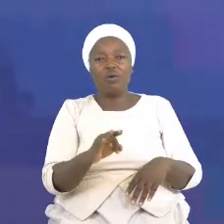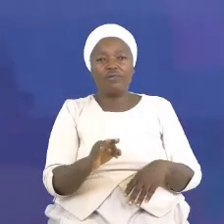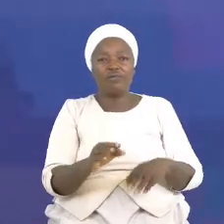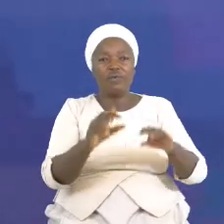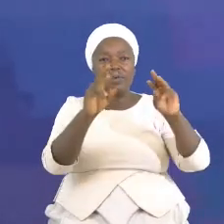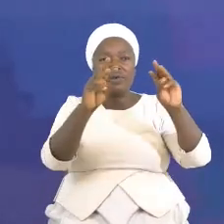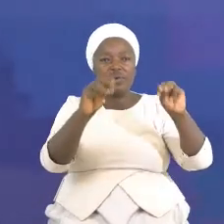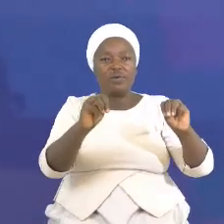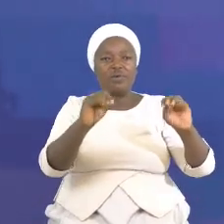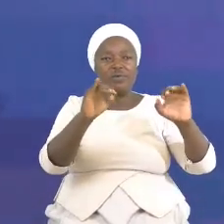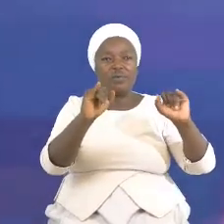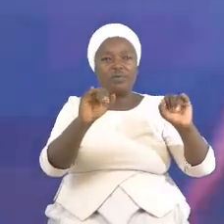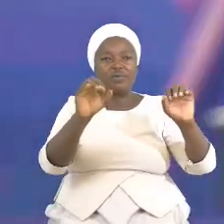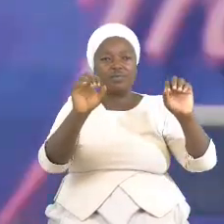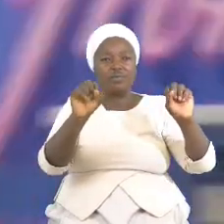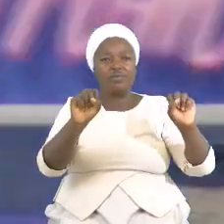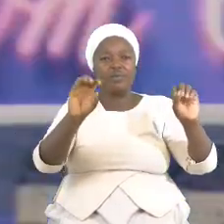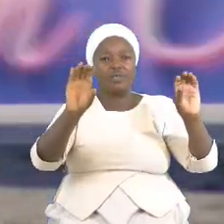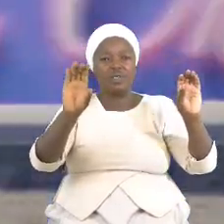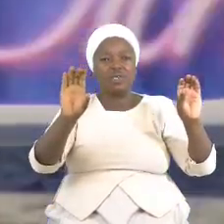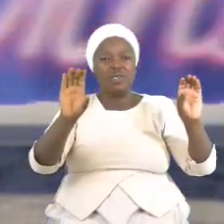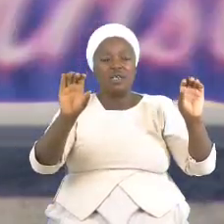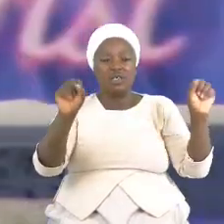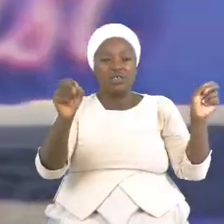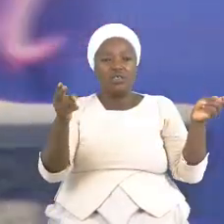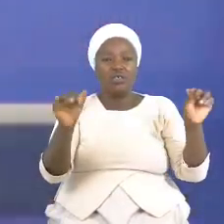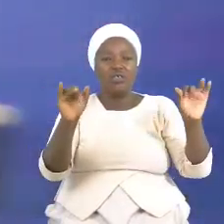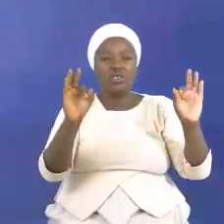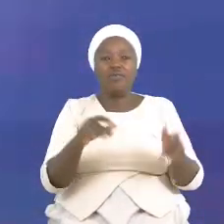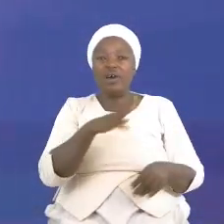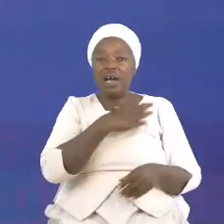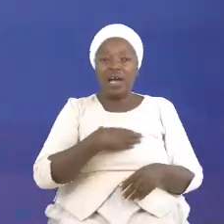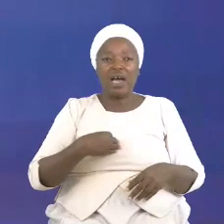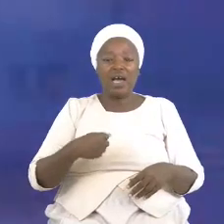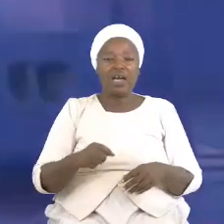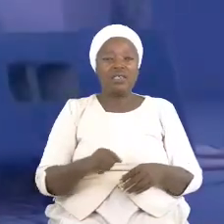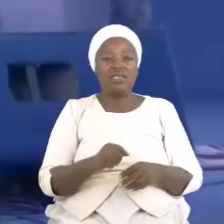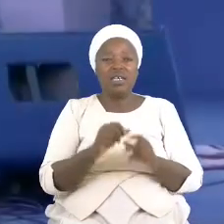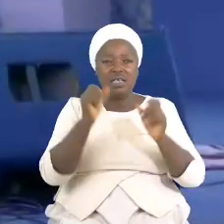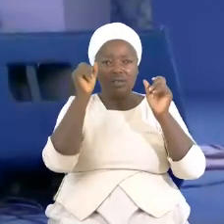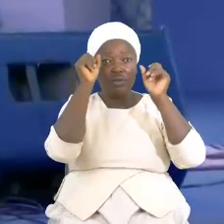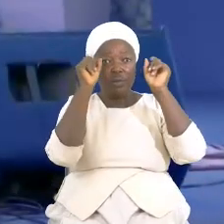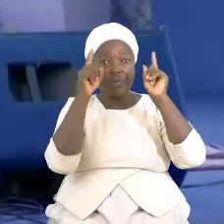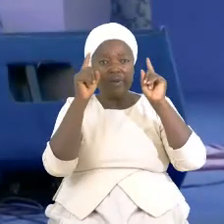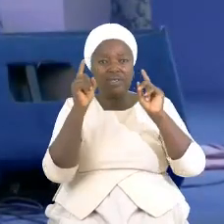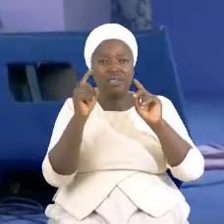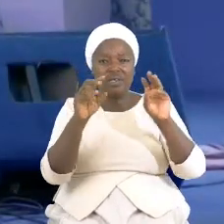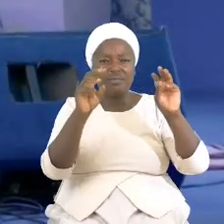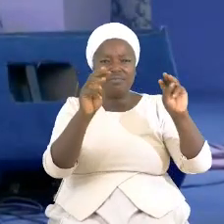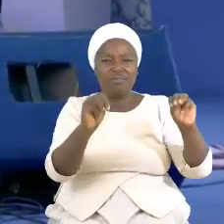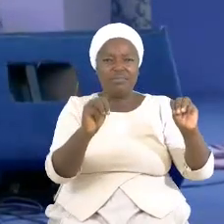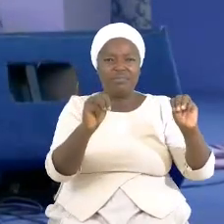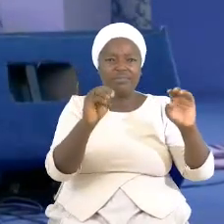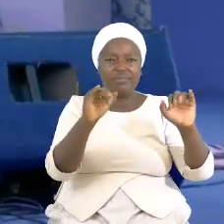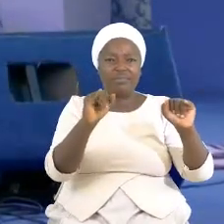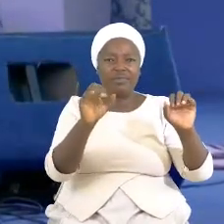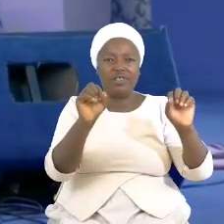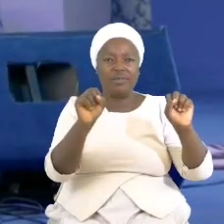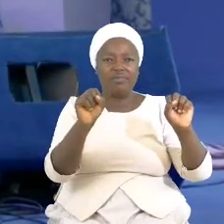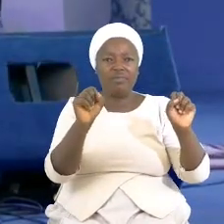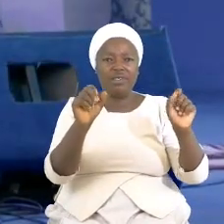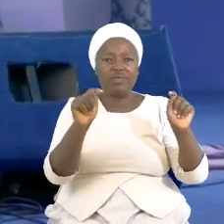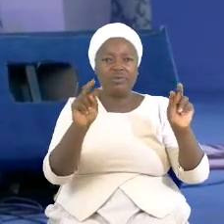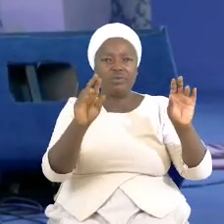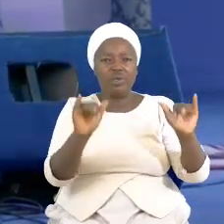mystery. Mischief and mystery. You mean well. You want to do well. You want to do